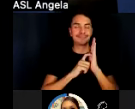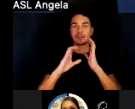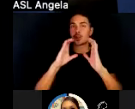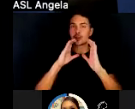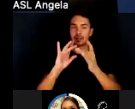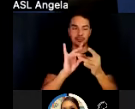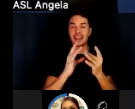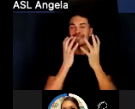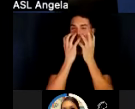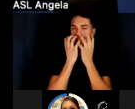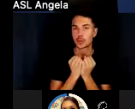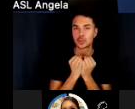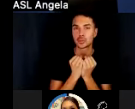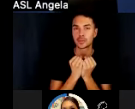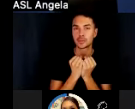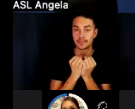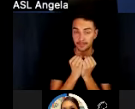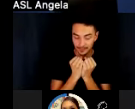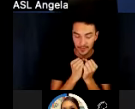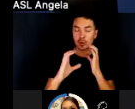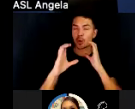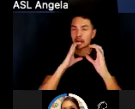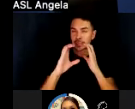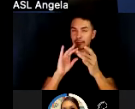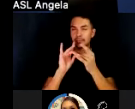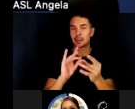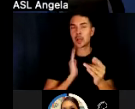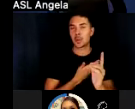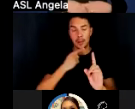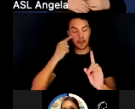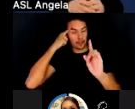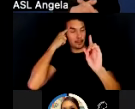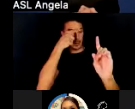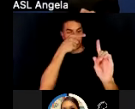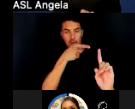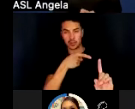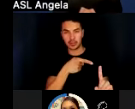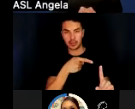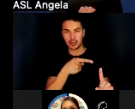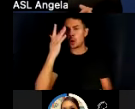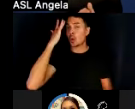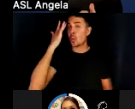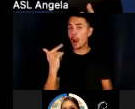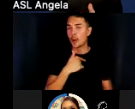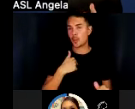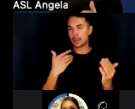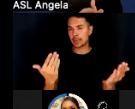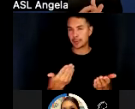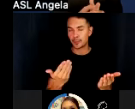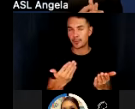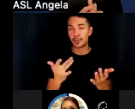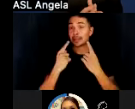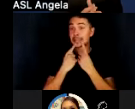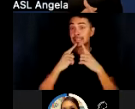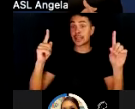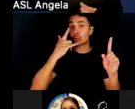values. We need to have conversation about, our mission and why we're here, and what does success look like, and how